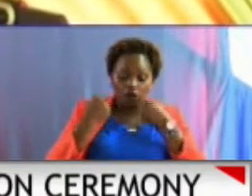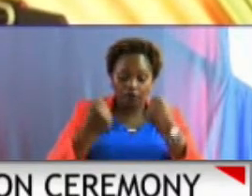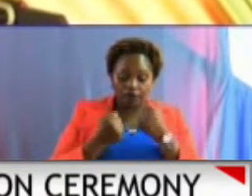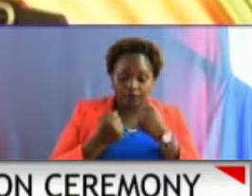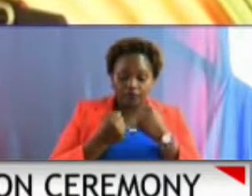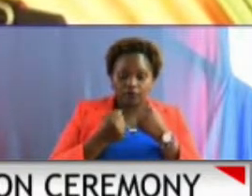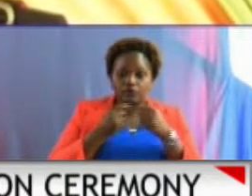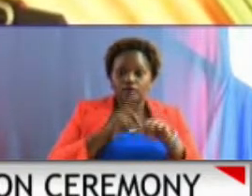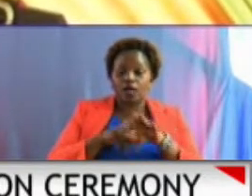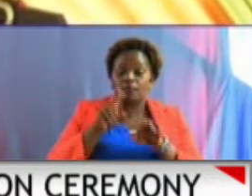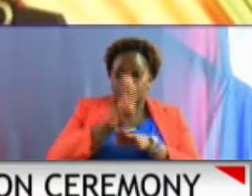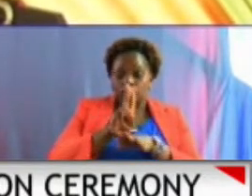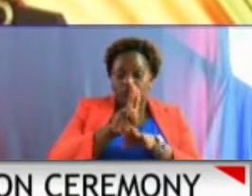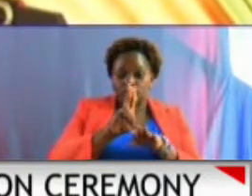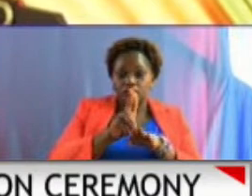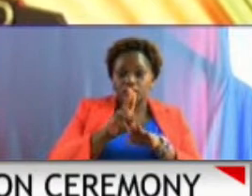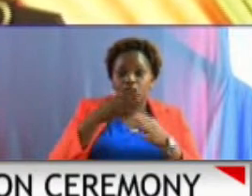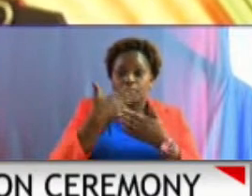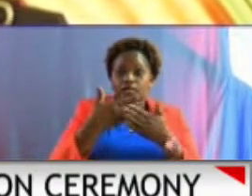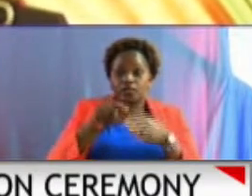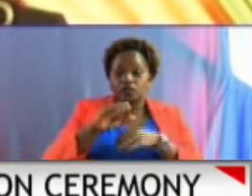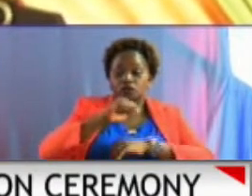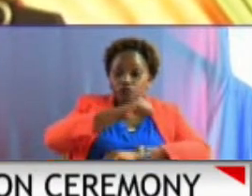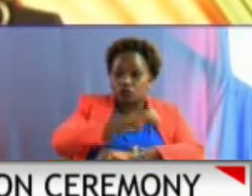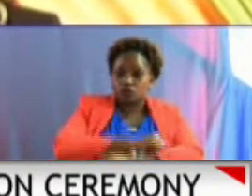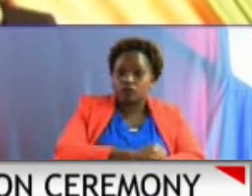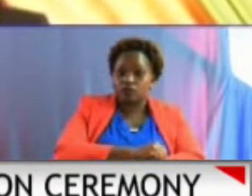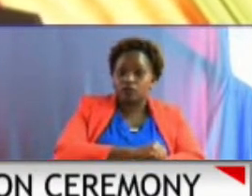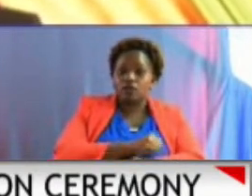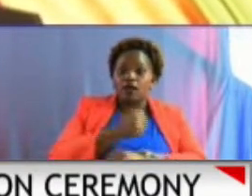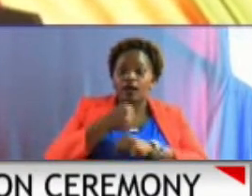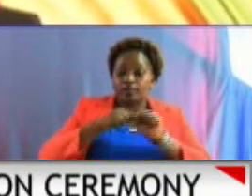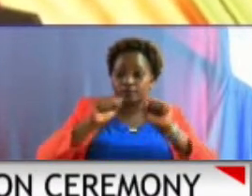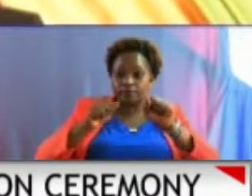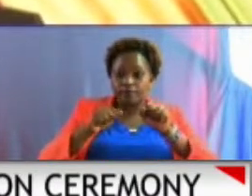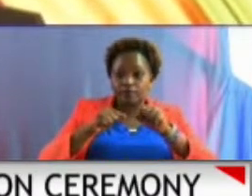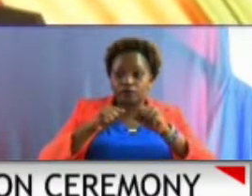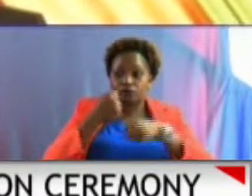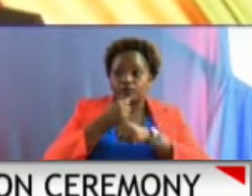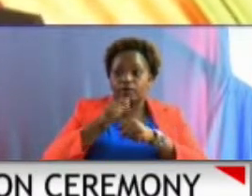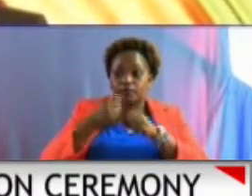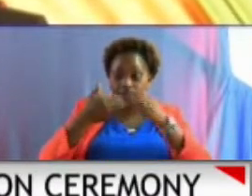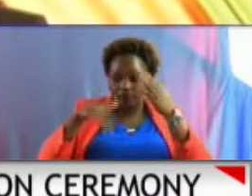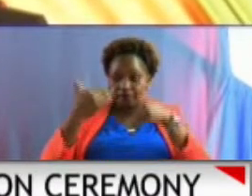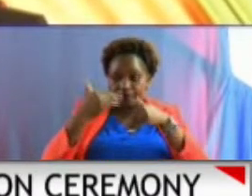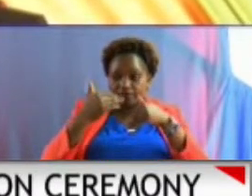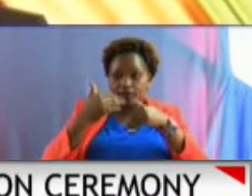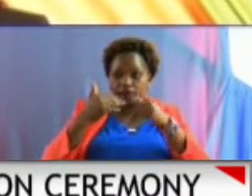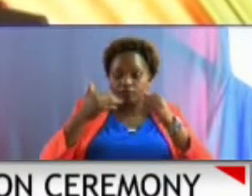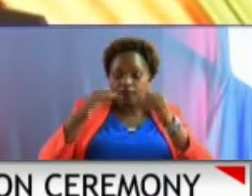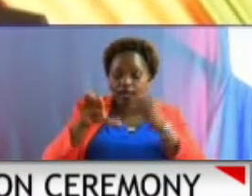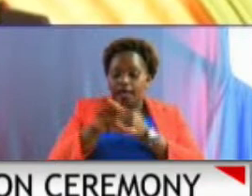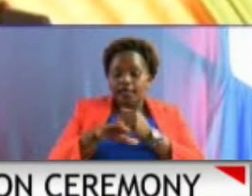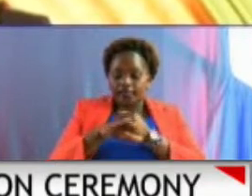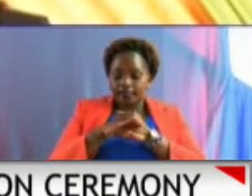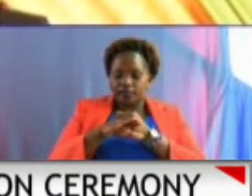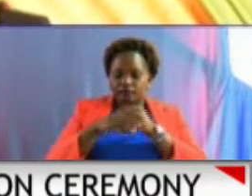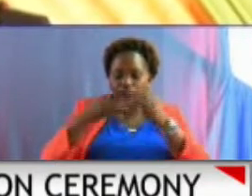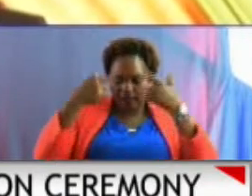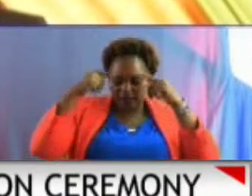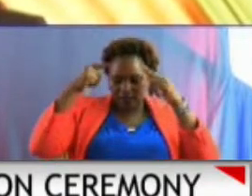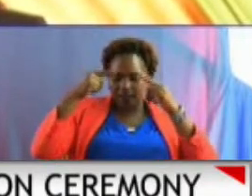if well utilized, facilities in this school have the potential to make this university a center of excellence in science and